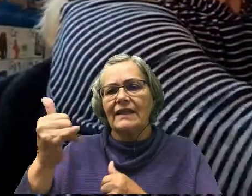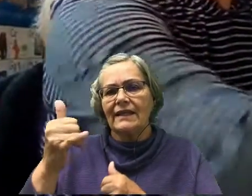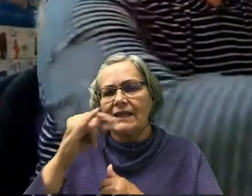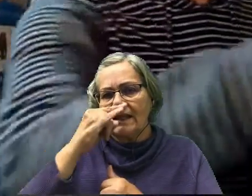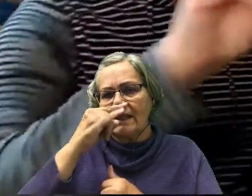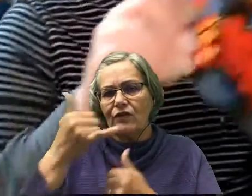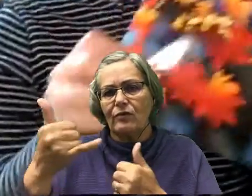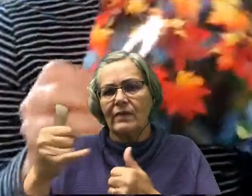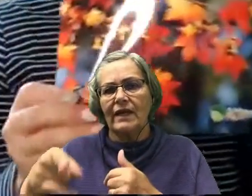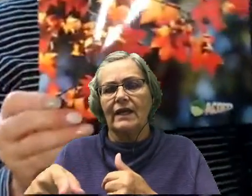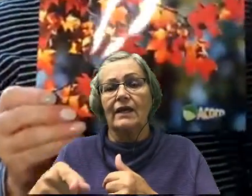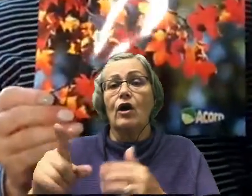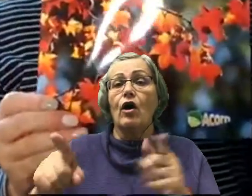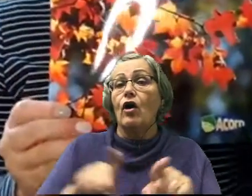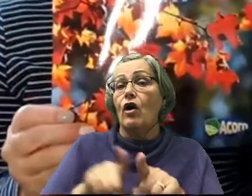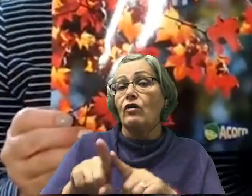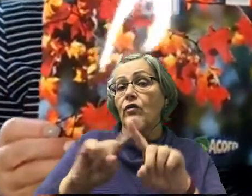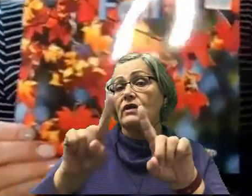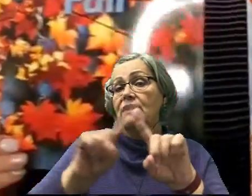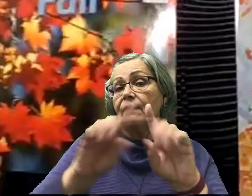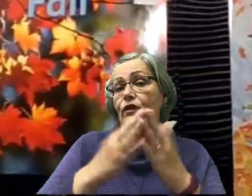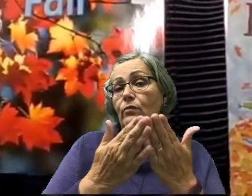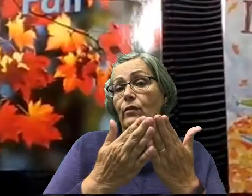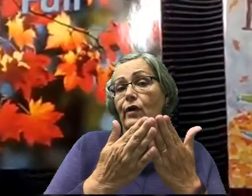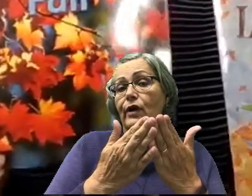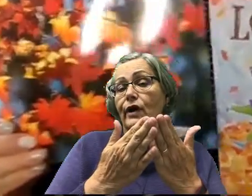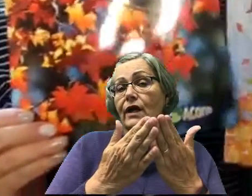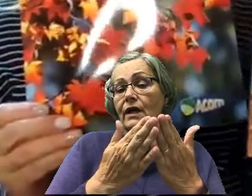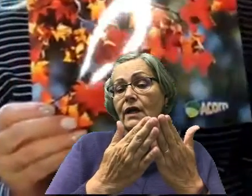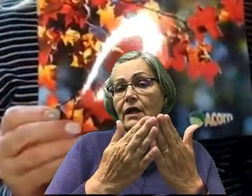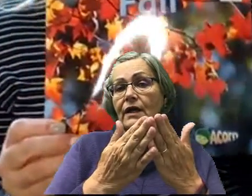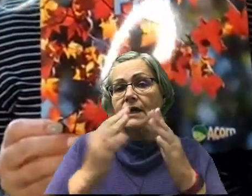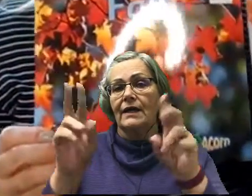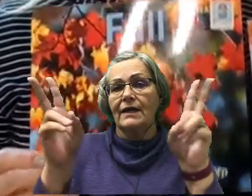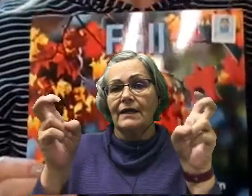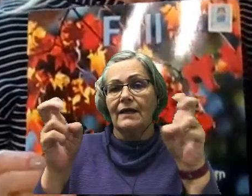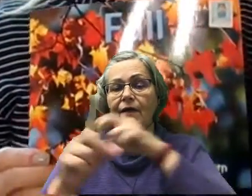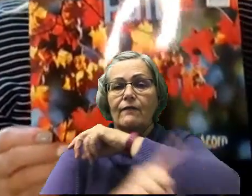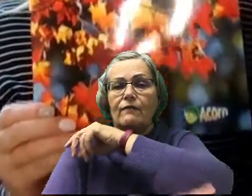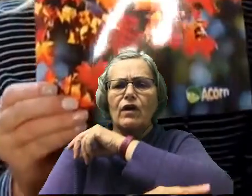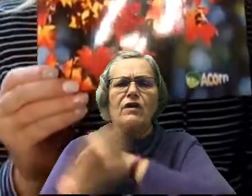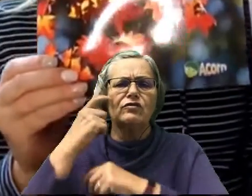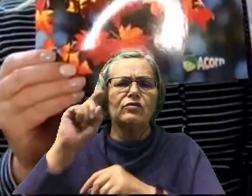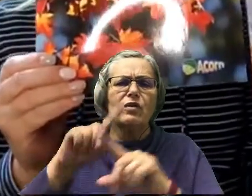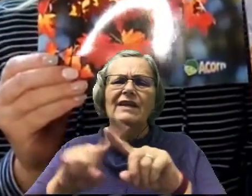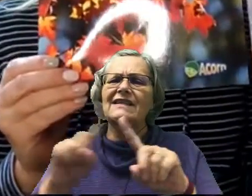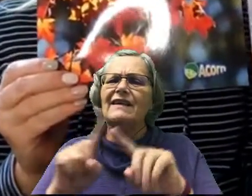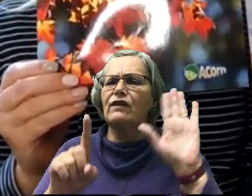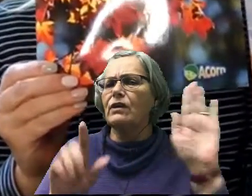author also wrote a book called Fall. Are you noticing any